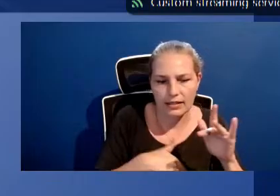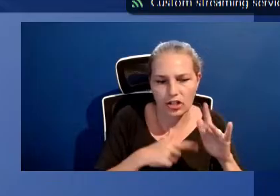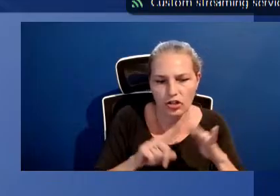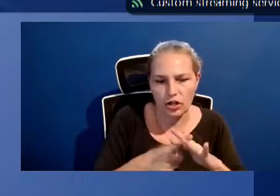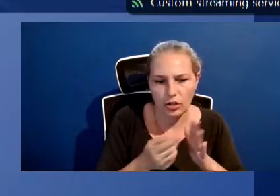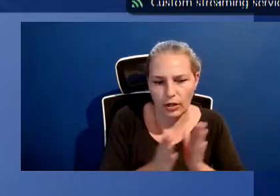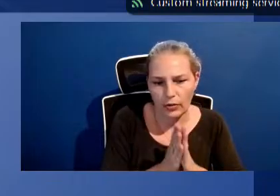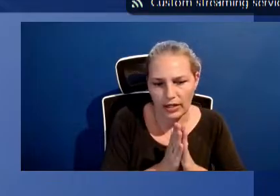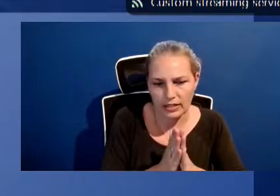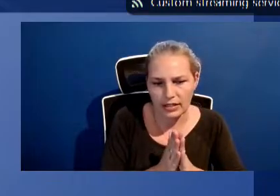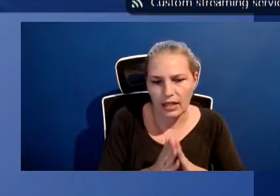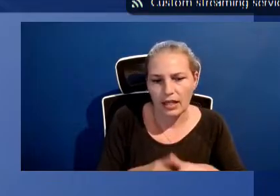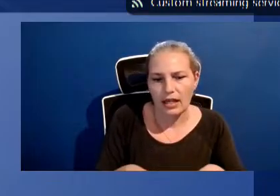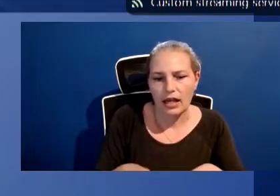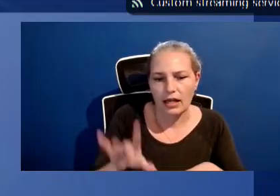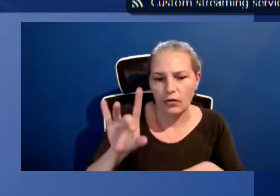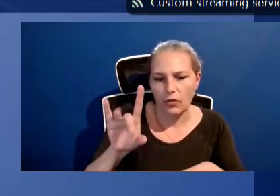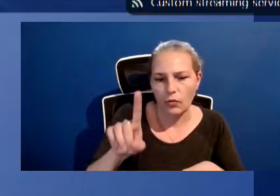at